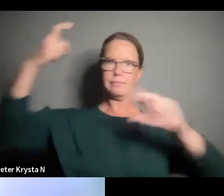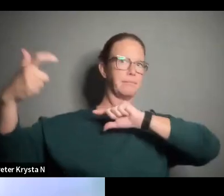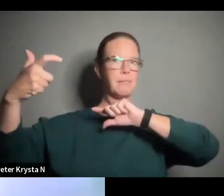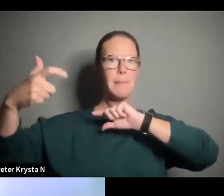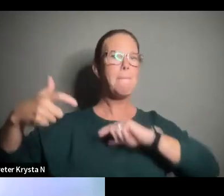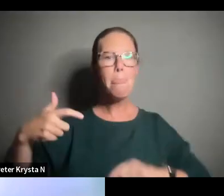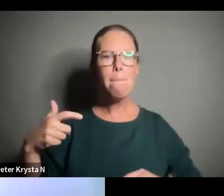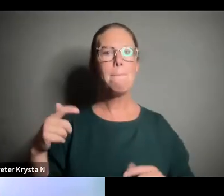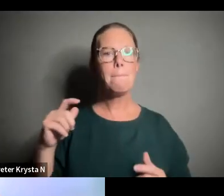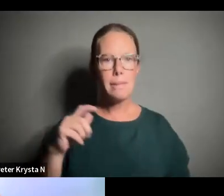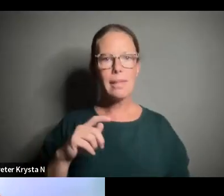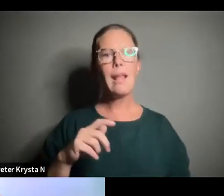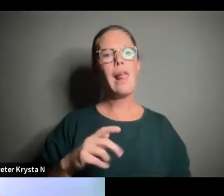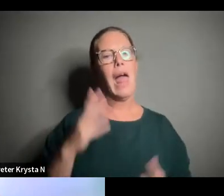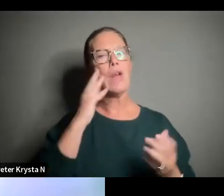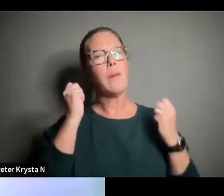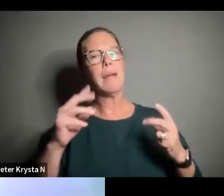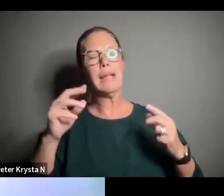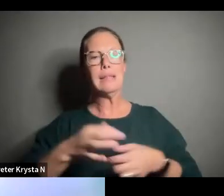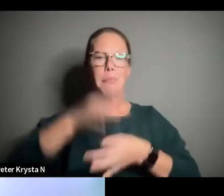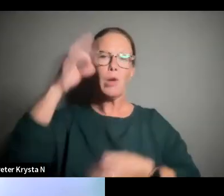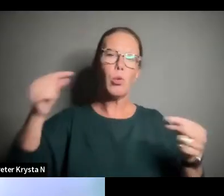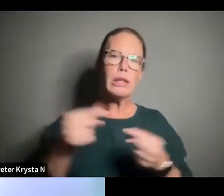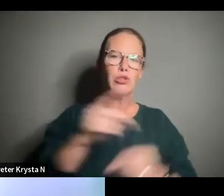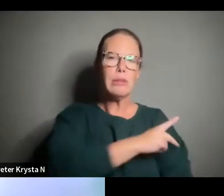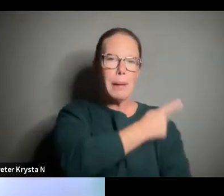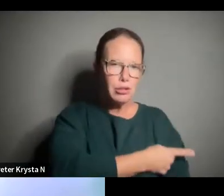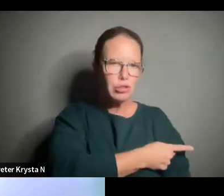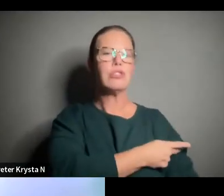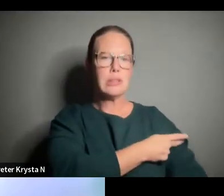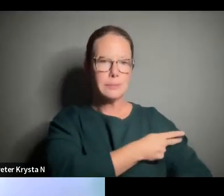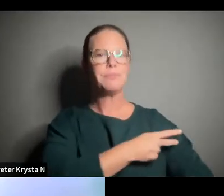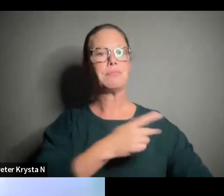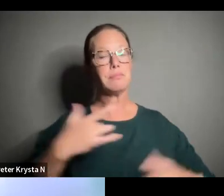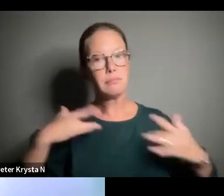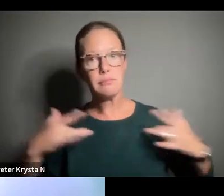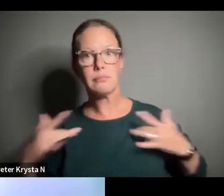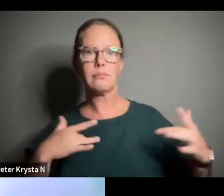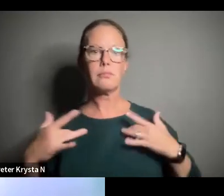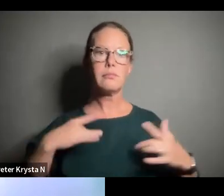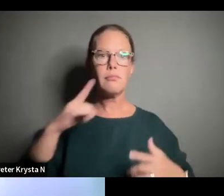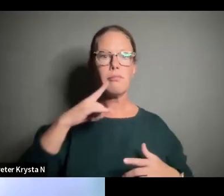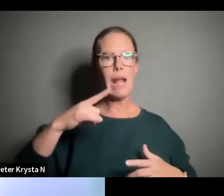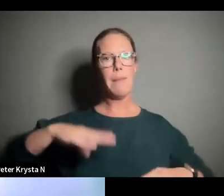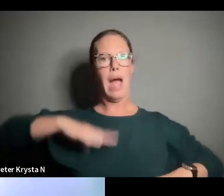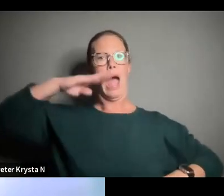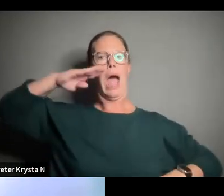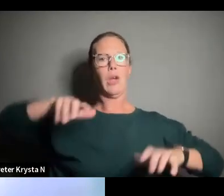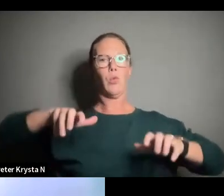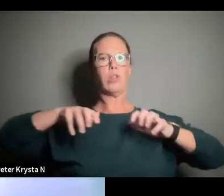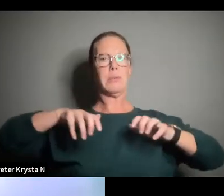pandemic started. I know many spinal cord injured patients, and I kind of talk about this, were worried, I'm a high quadriplegic on a